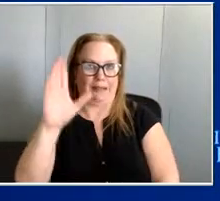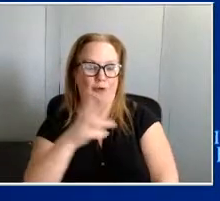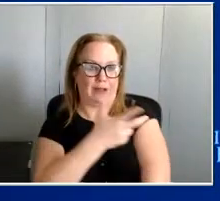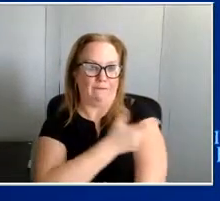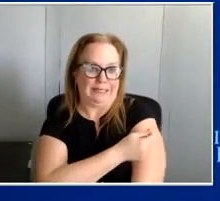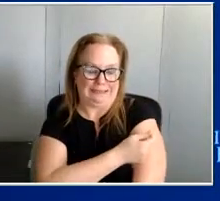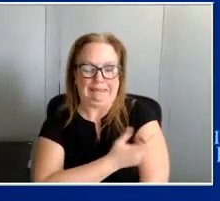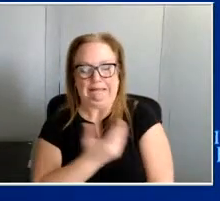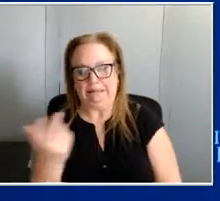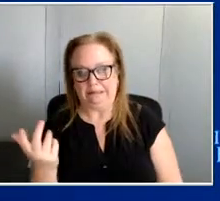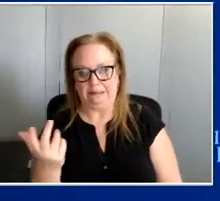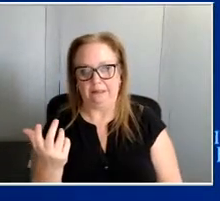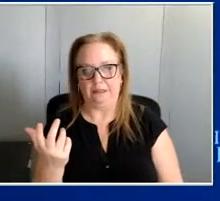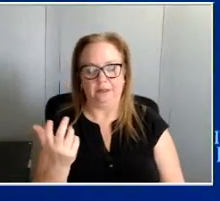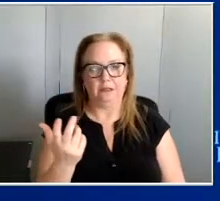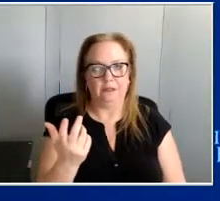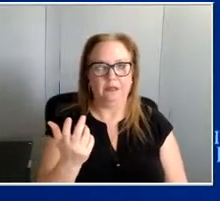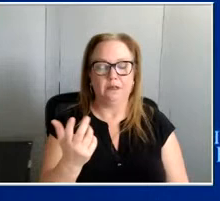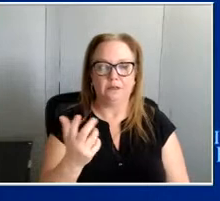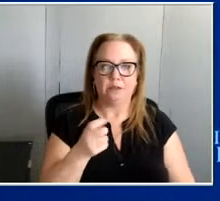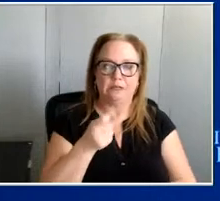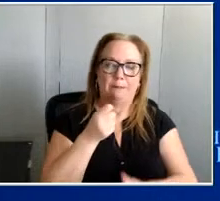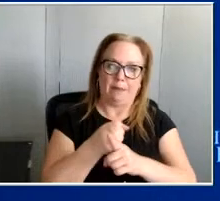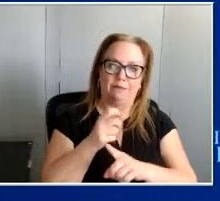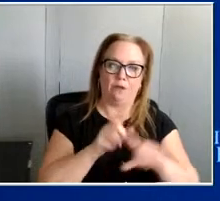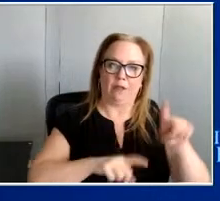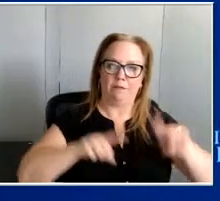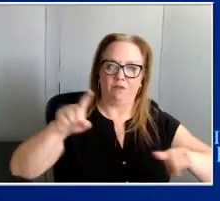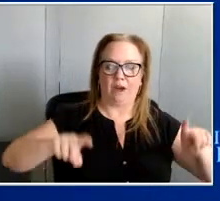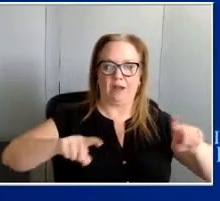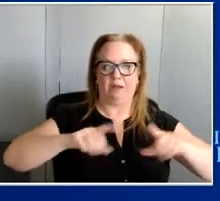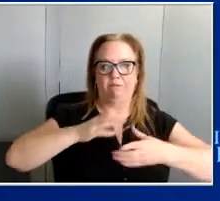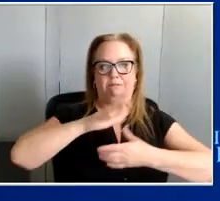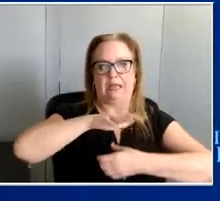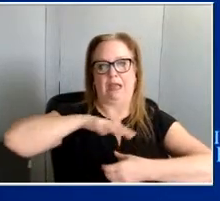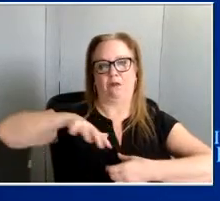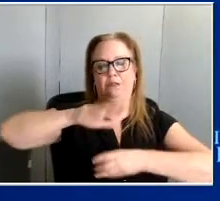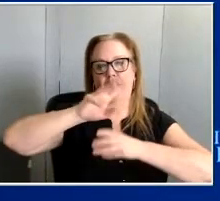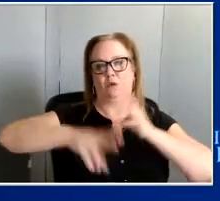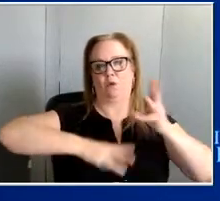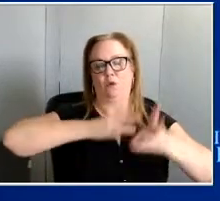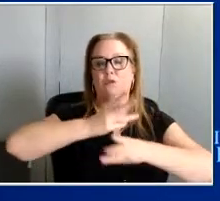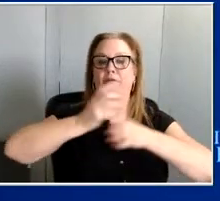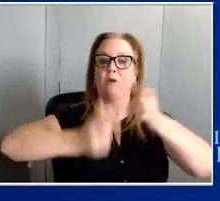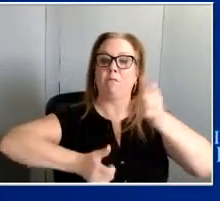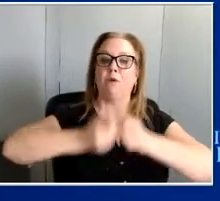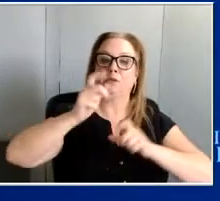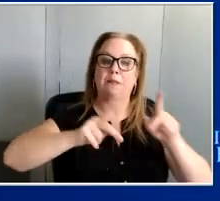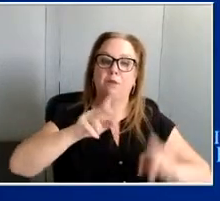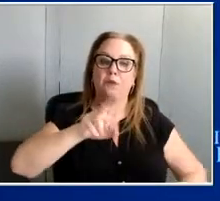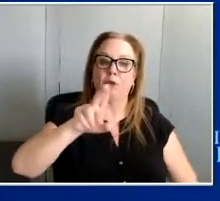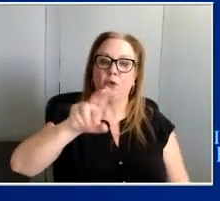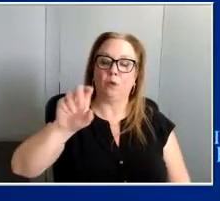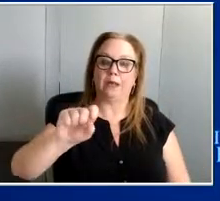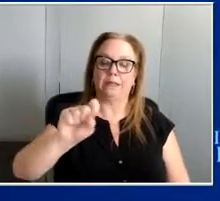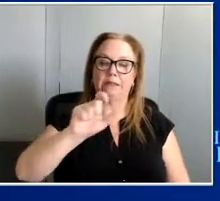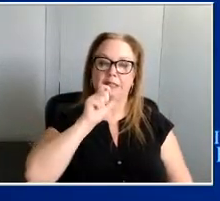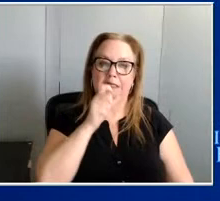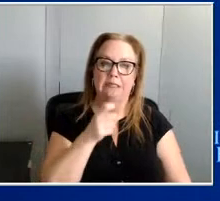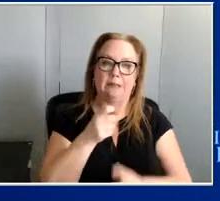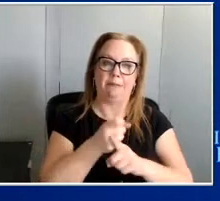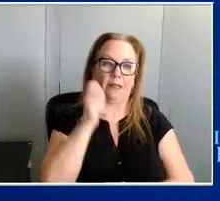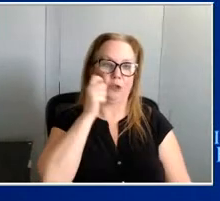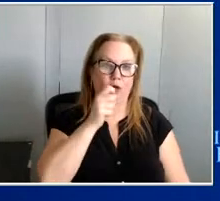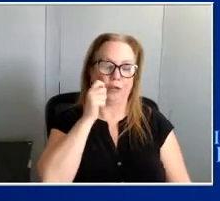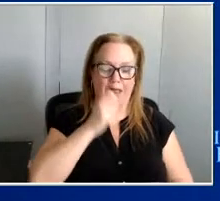well. So it is impactful in different parts of the world. Certainly for most people in the United States, it doesn't impact their daily